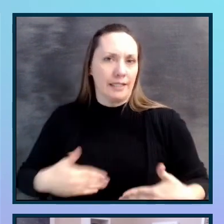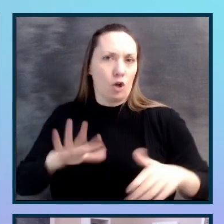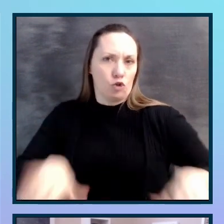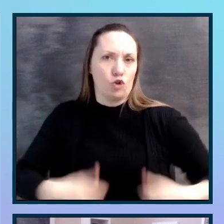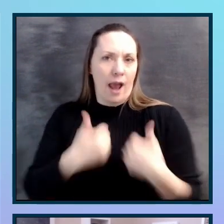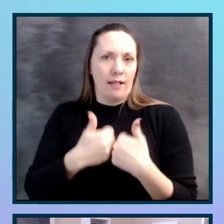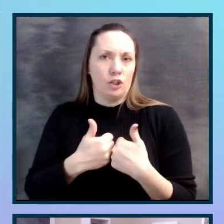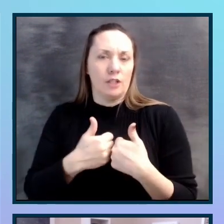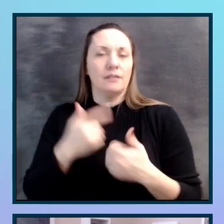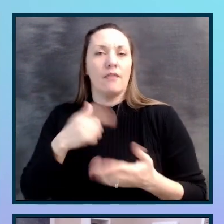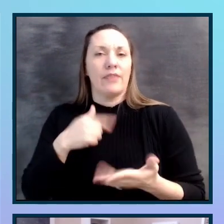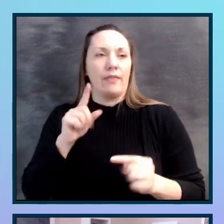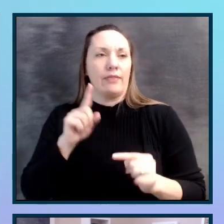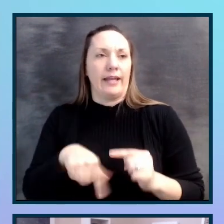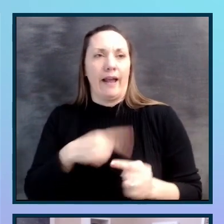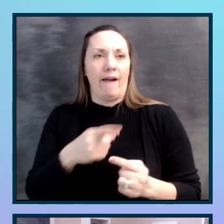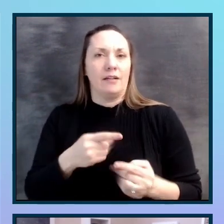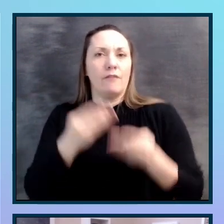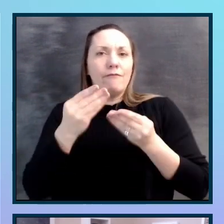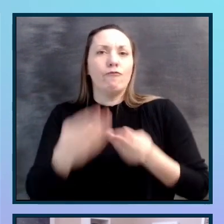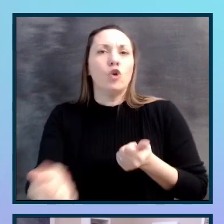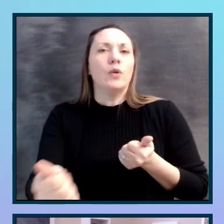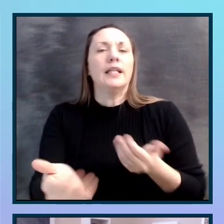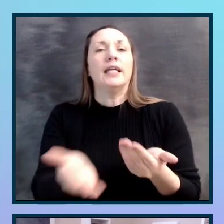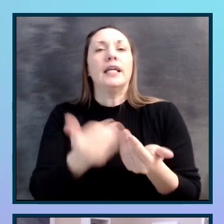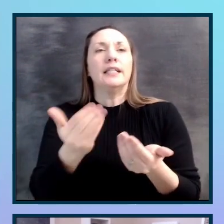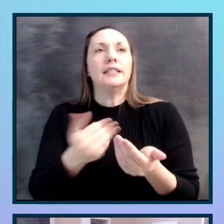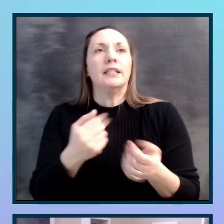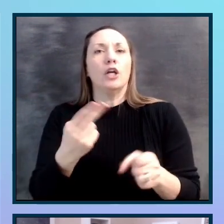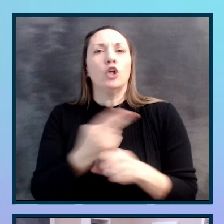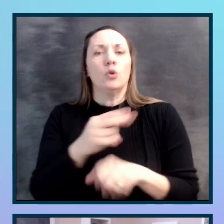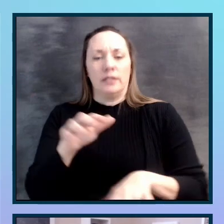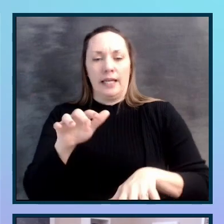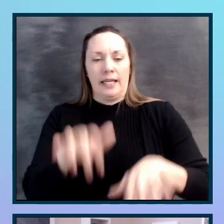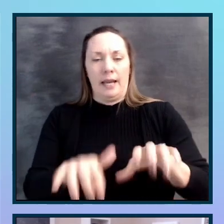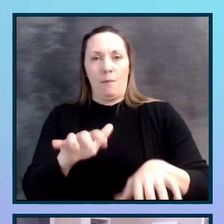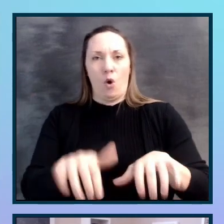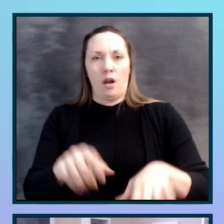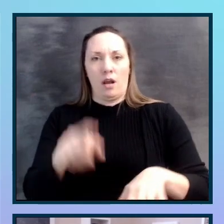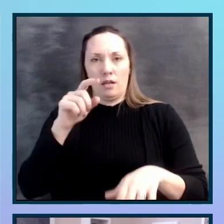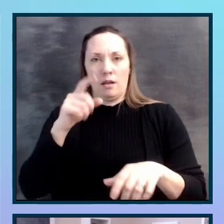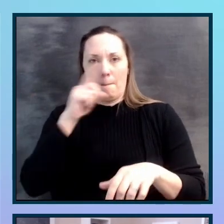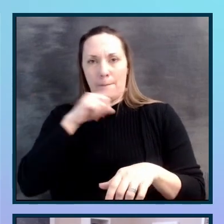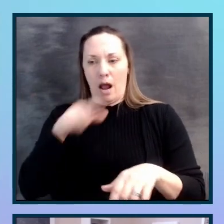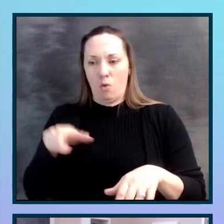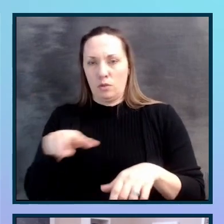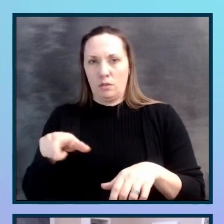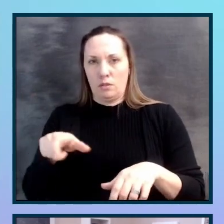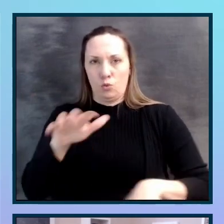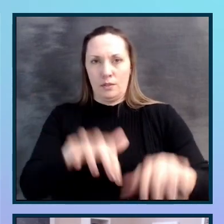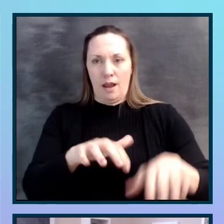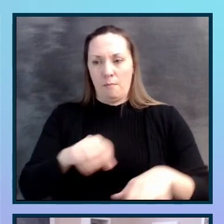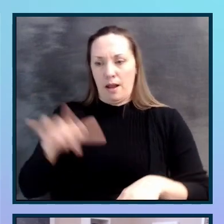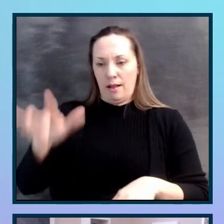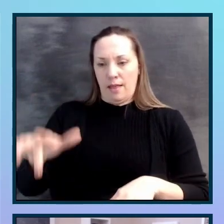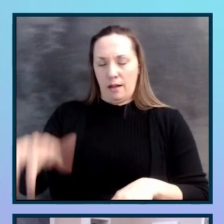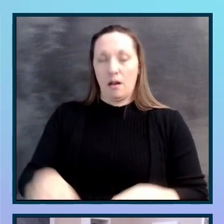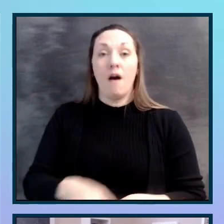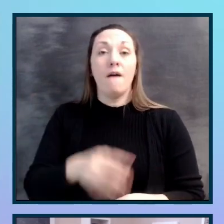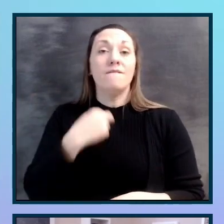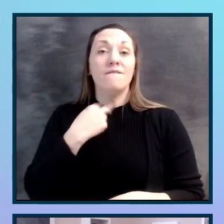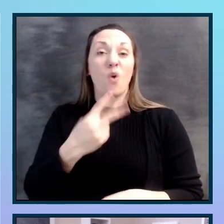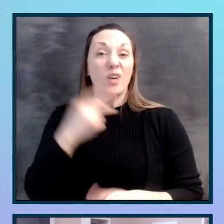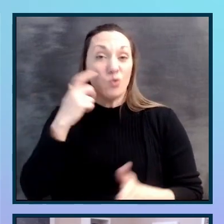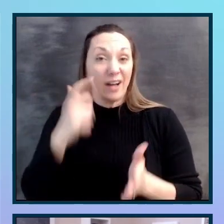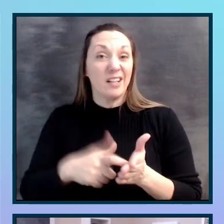prevent them from being able to fluidly and easily use a keyboard and mouse to type and to click. Voice recognition is a game